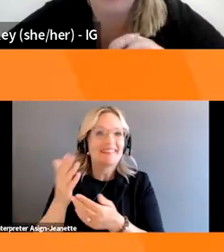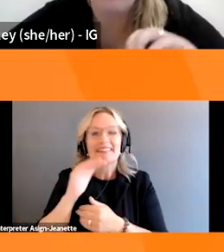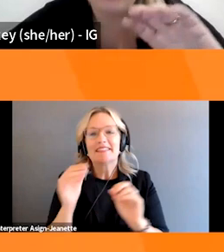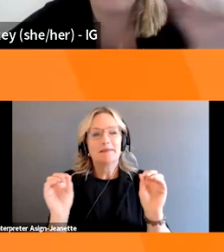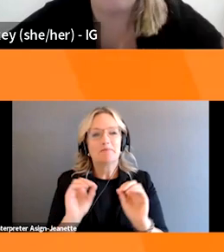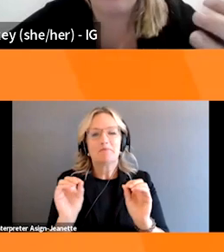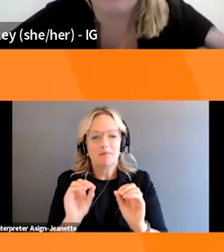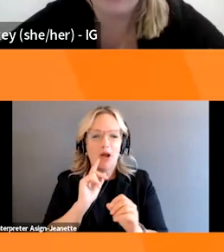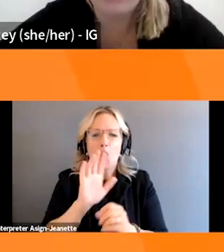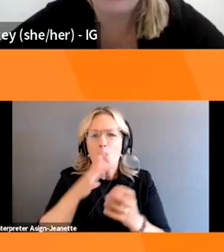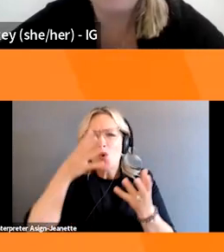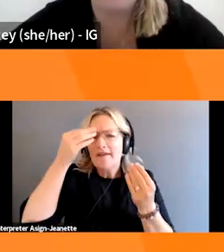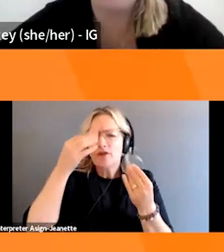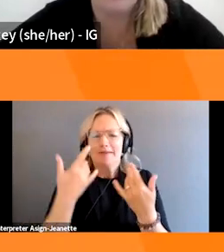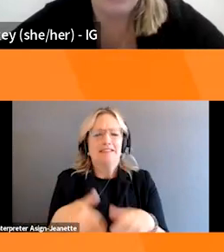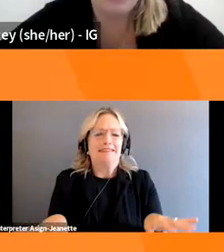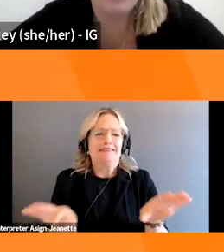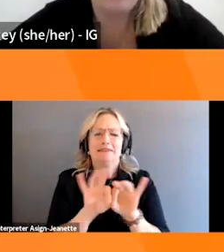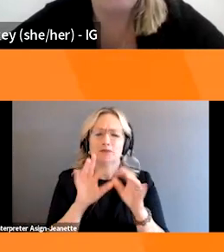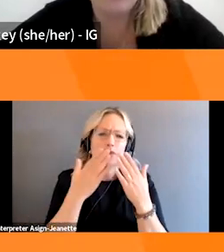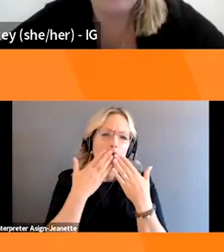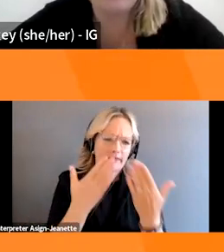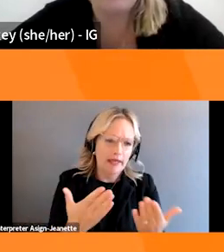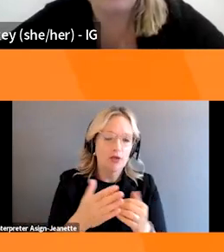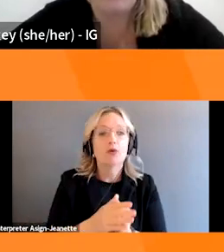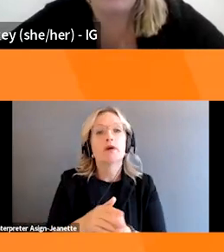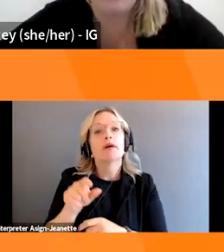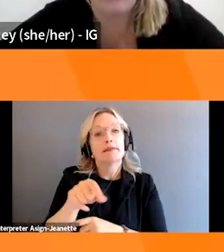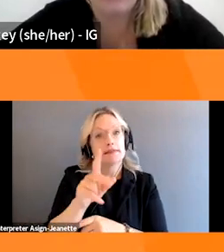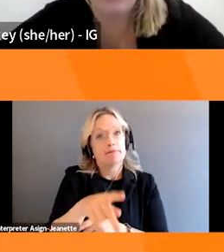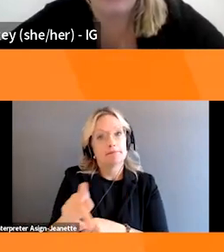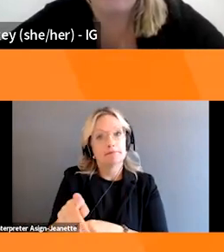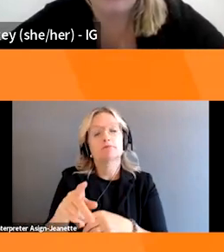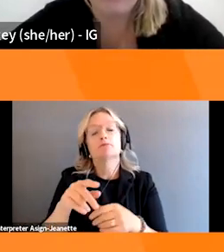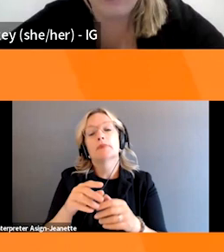will be sharing a copy of the presentation, and as well